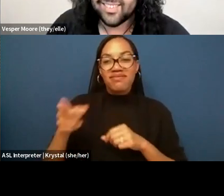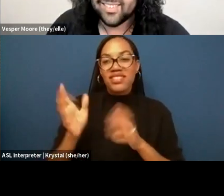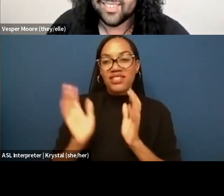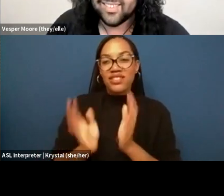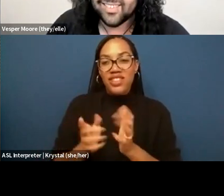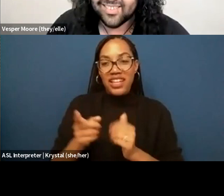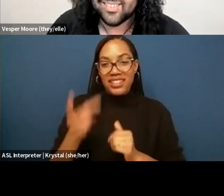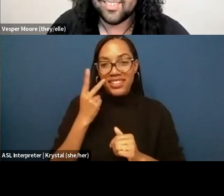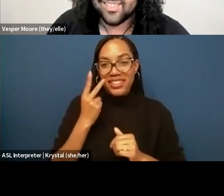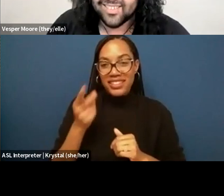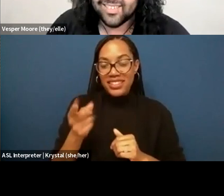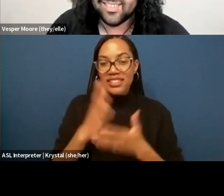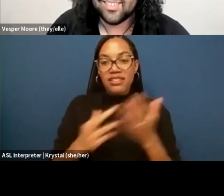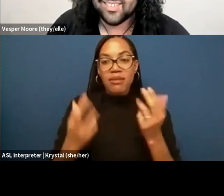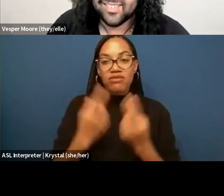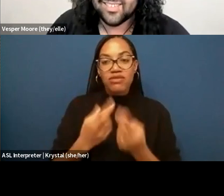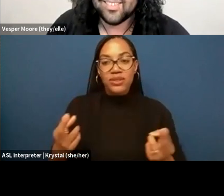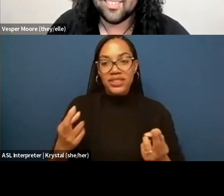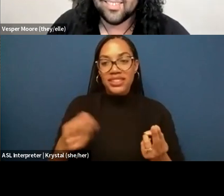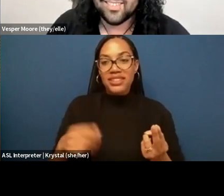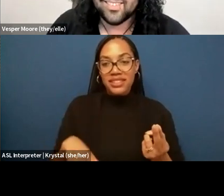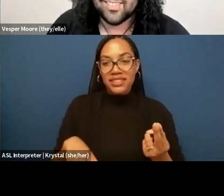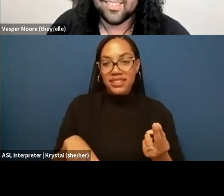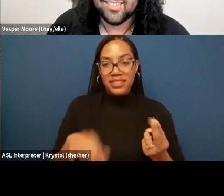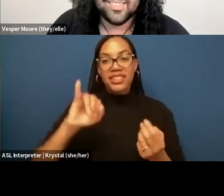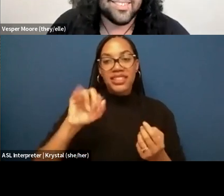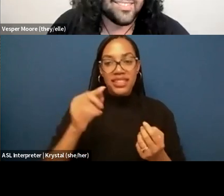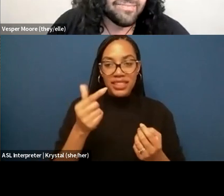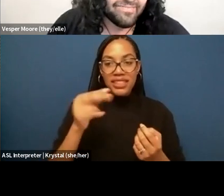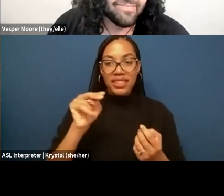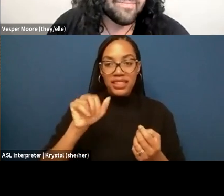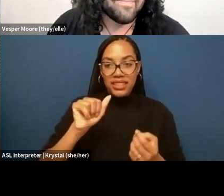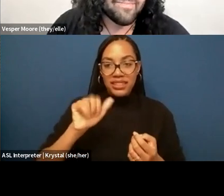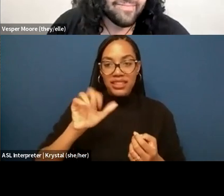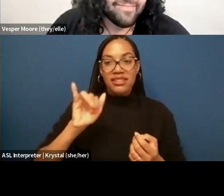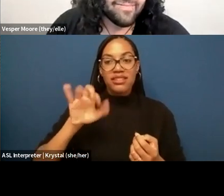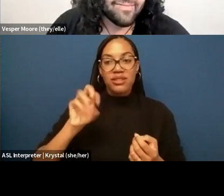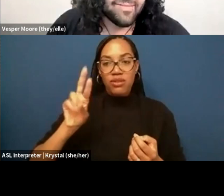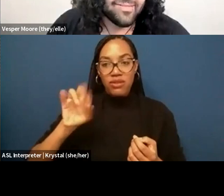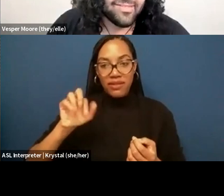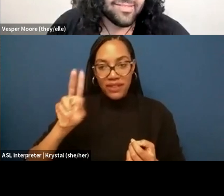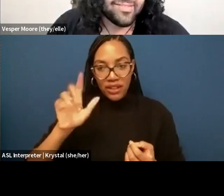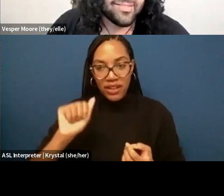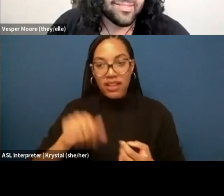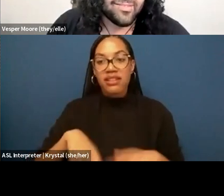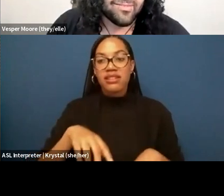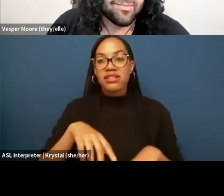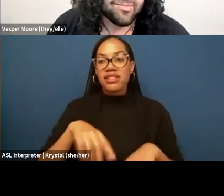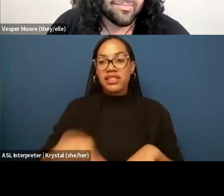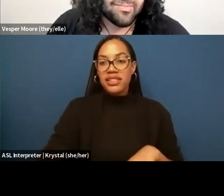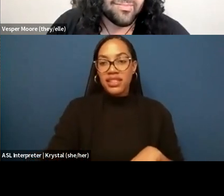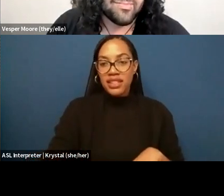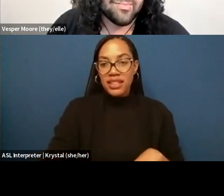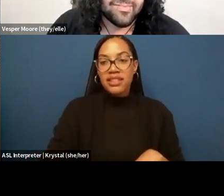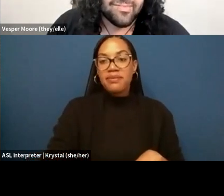the rest of you, also some resources, and I think some other speakers, the resources of Million Experiments and Interrupting Criminalization, which are just